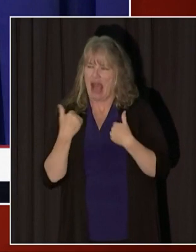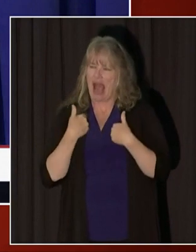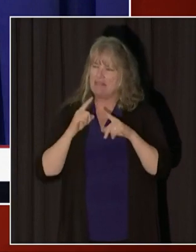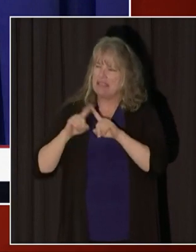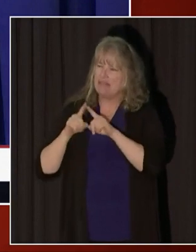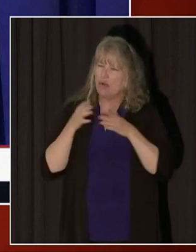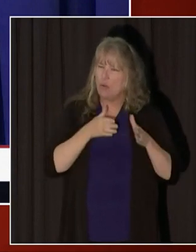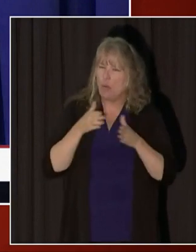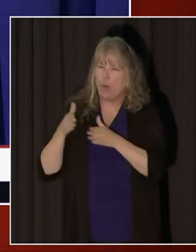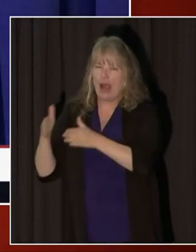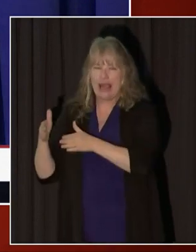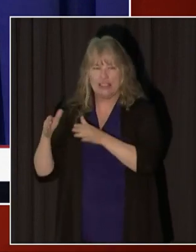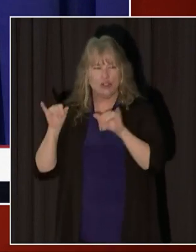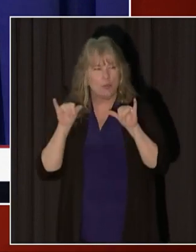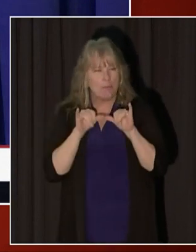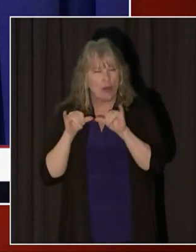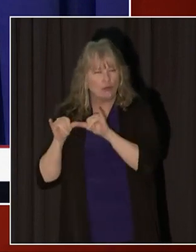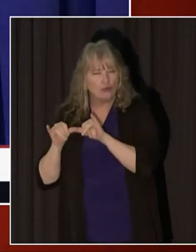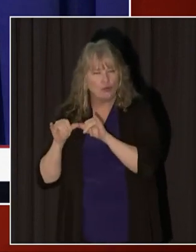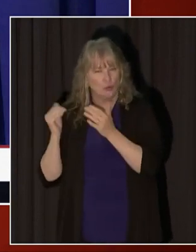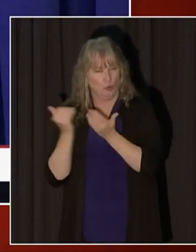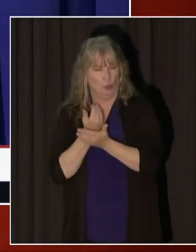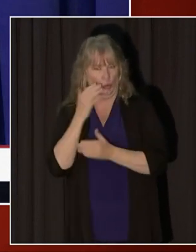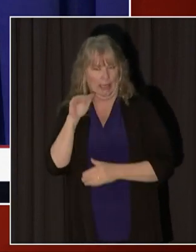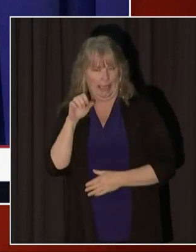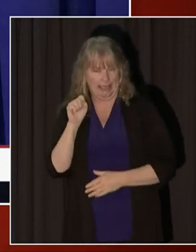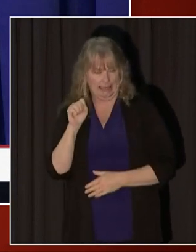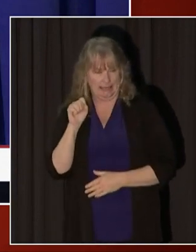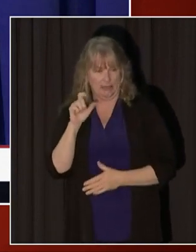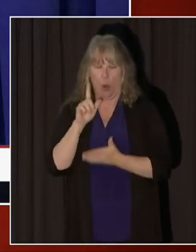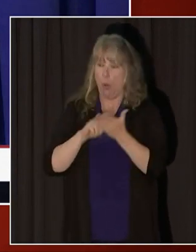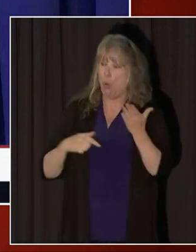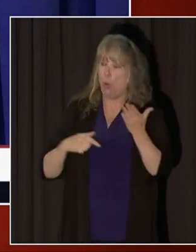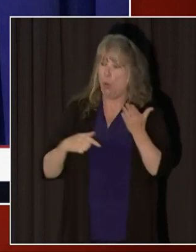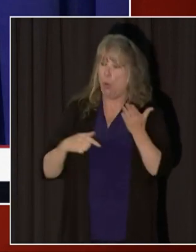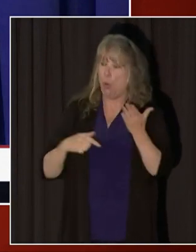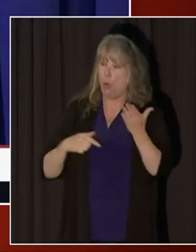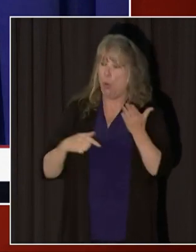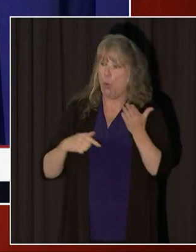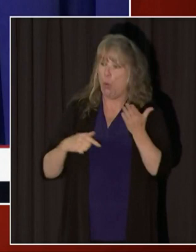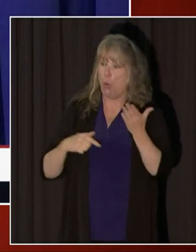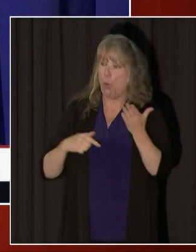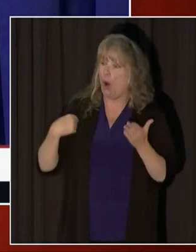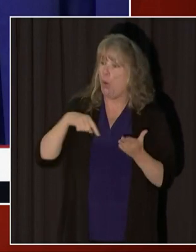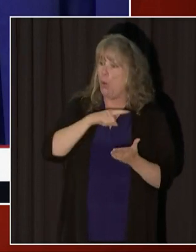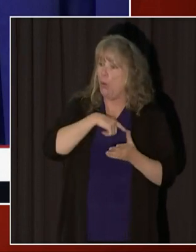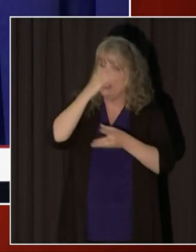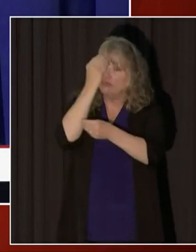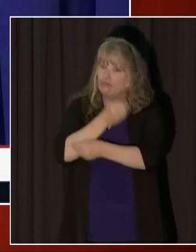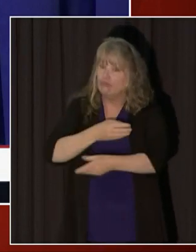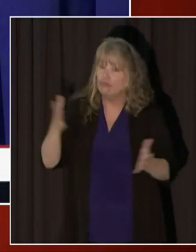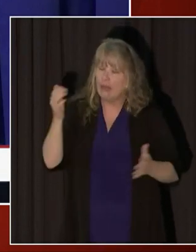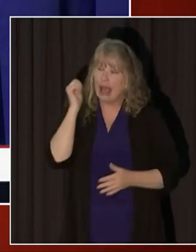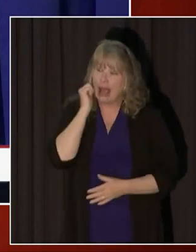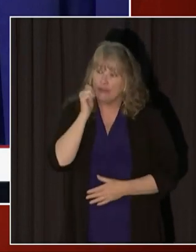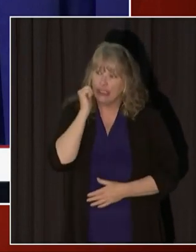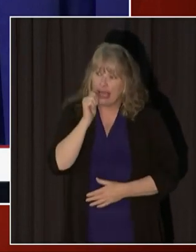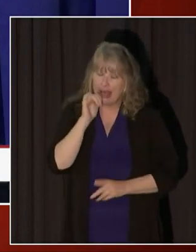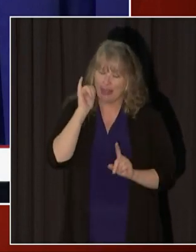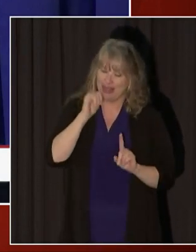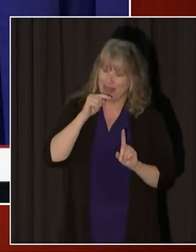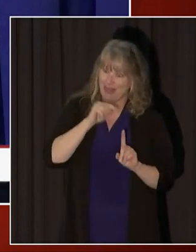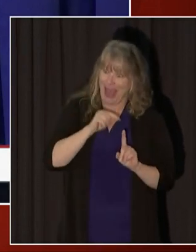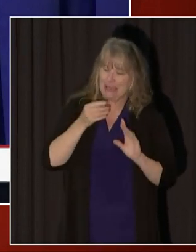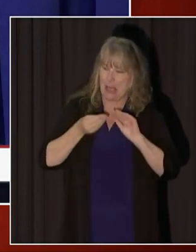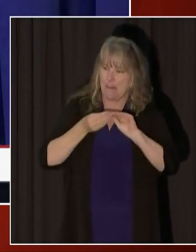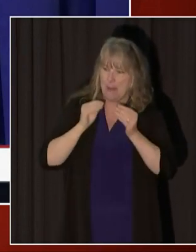measure the new cases. What we report out to you all on a daily basis is the number of